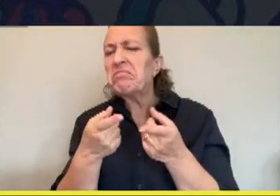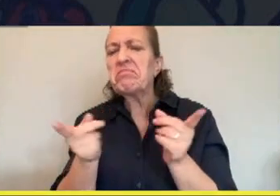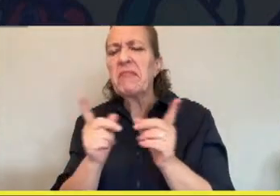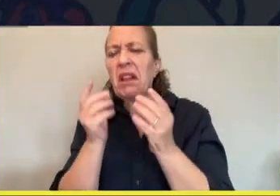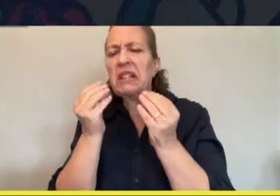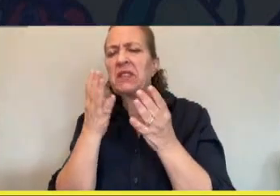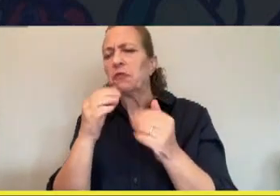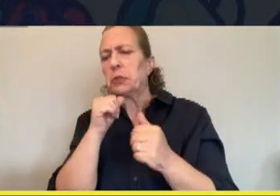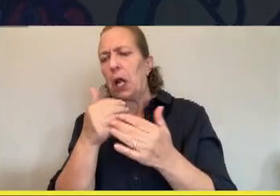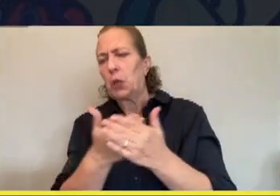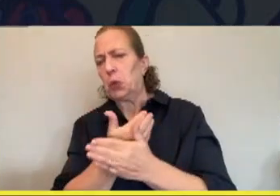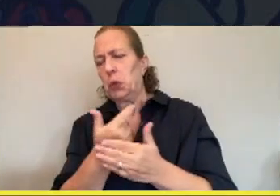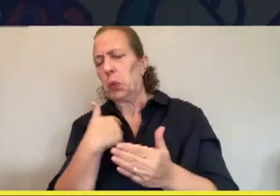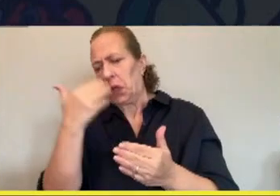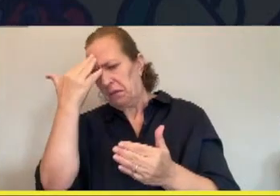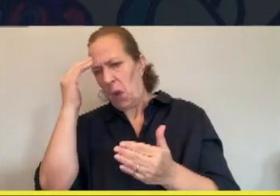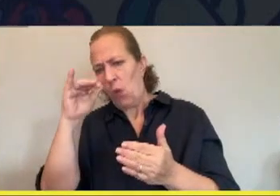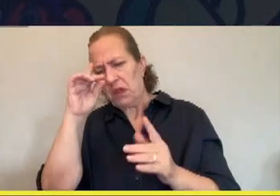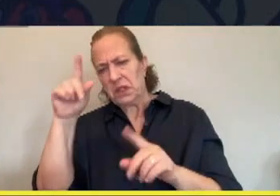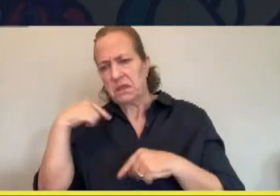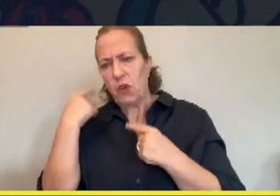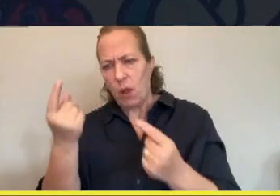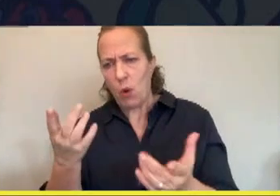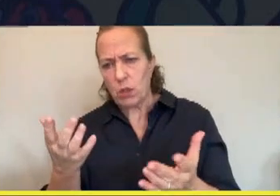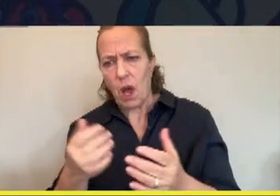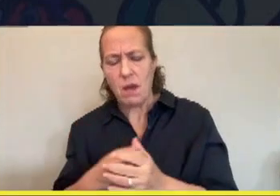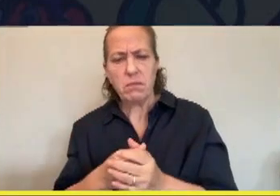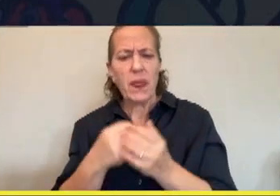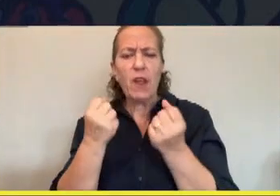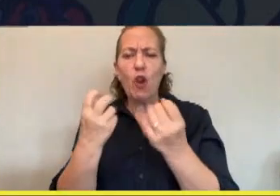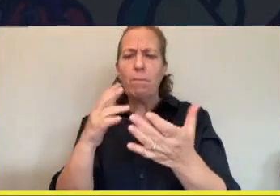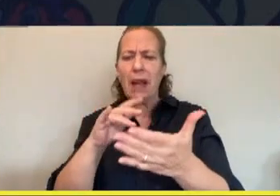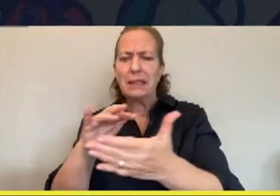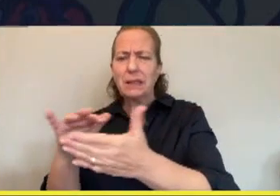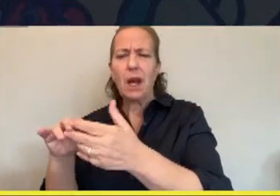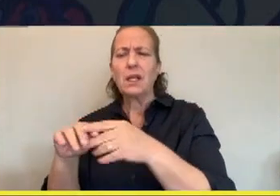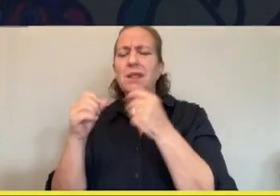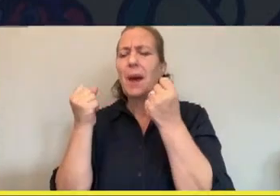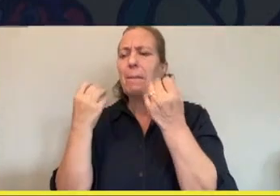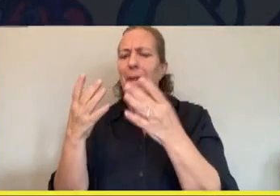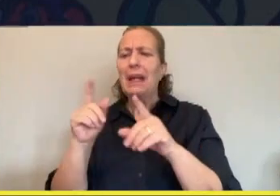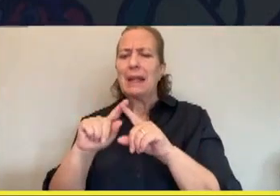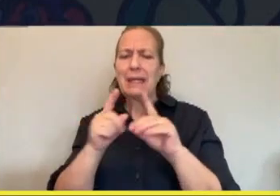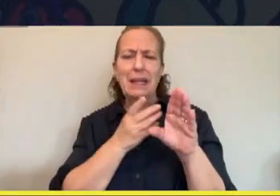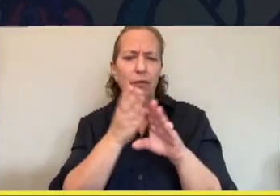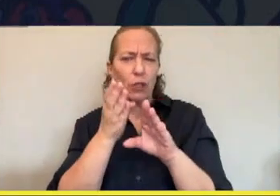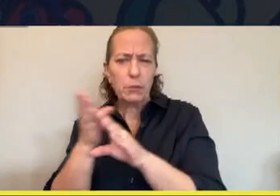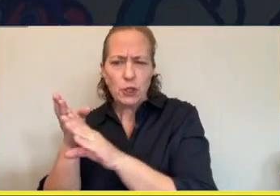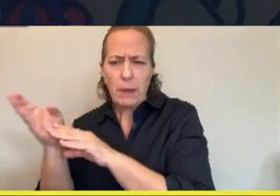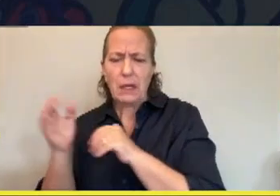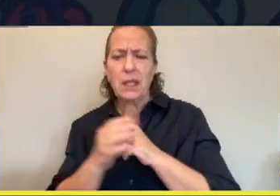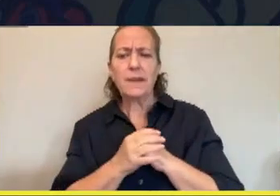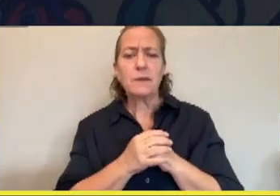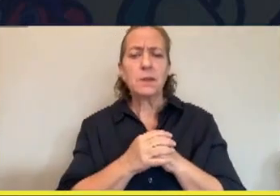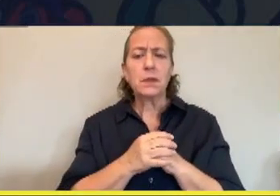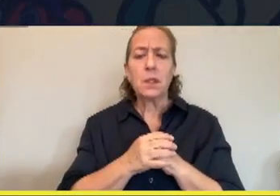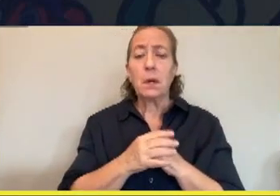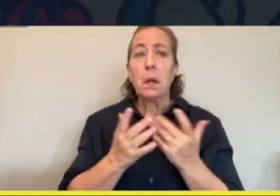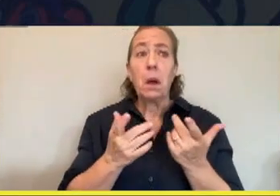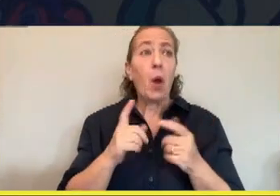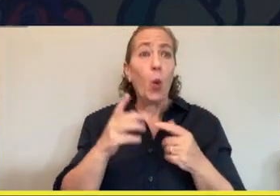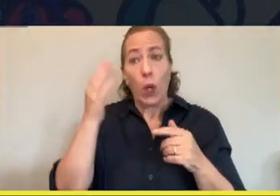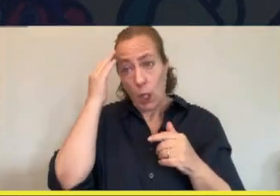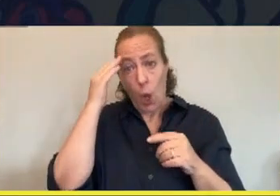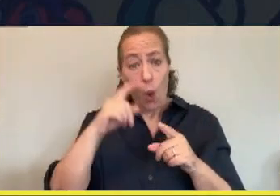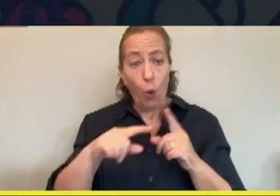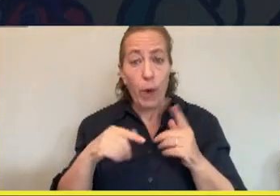over time in many studies from many different perspectives, but we haven't made much progress. So